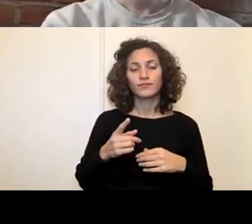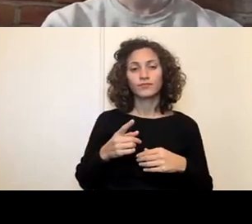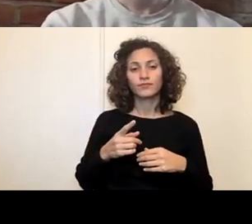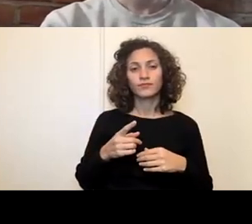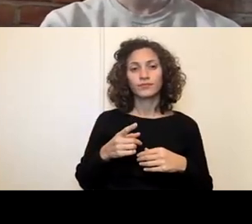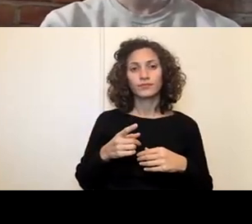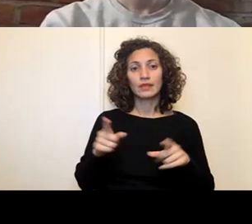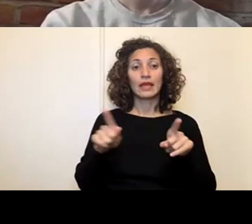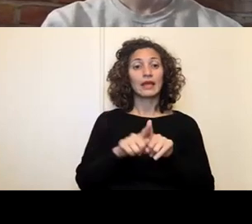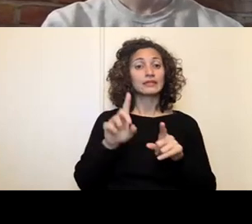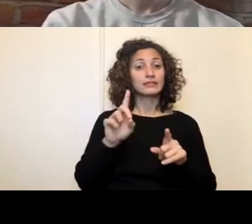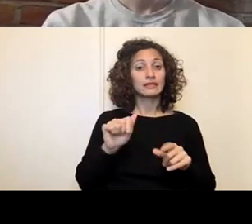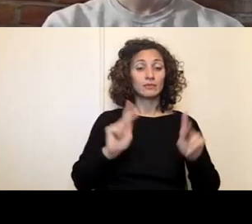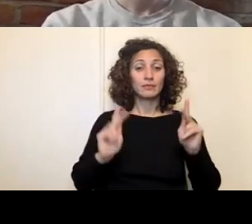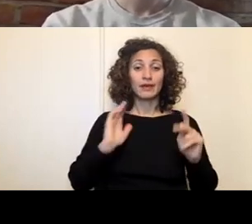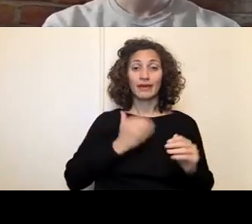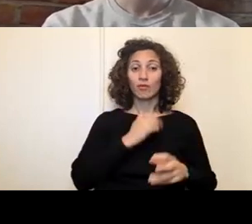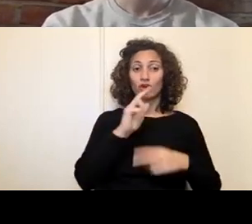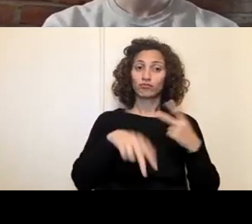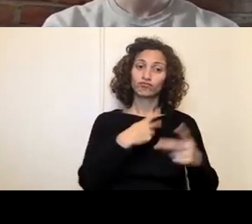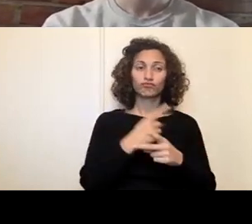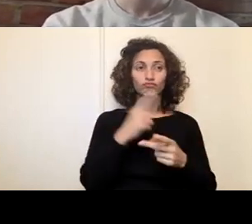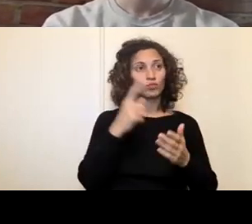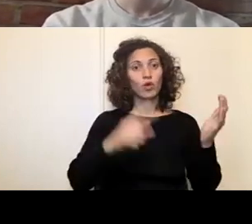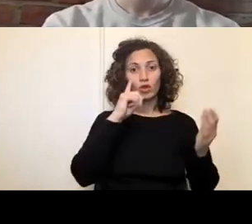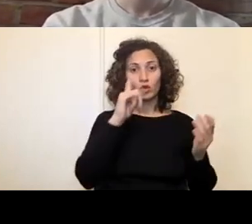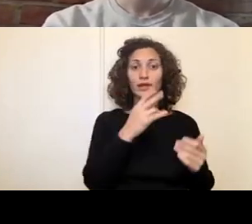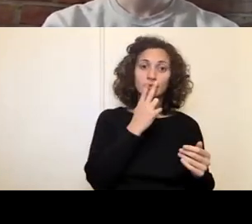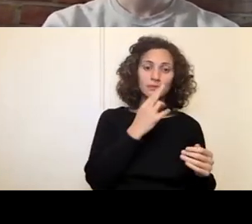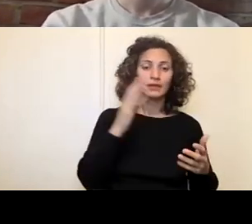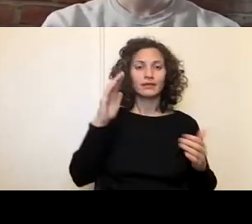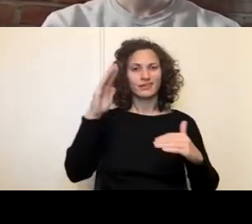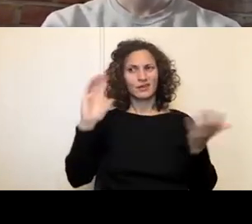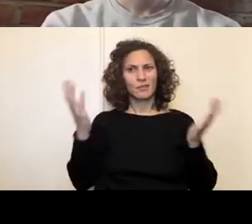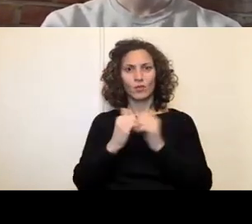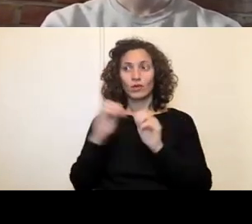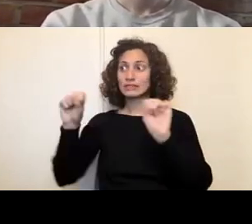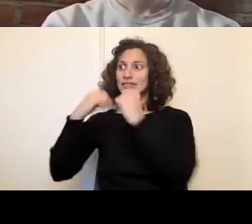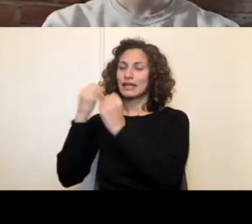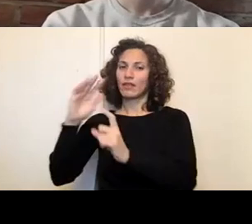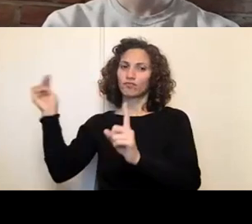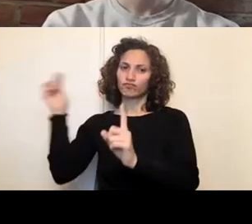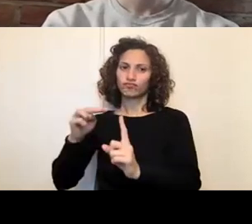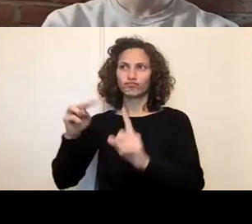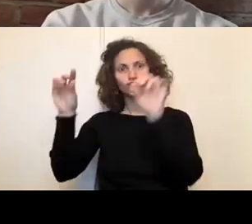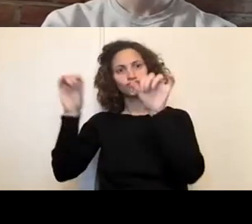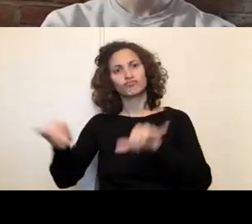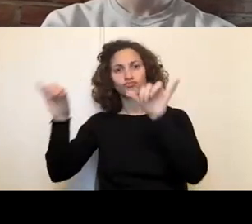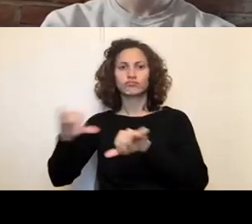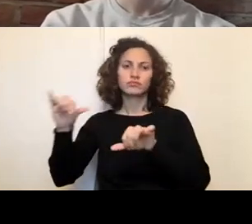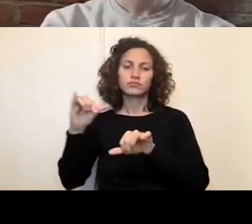as disabled people, our versions of intimacy may be different than what society views as the conventional